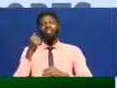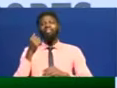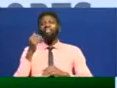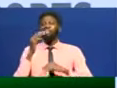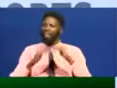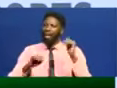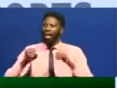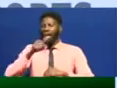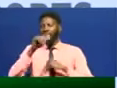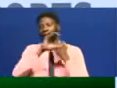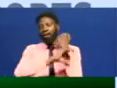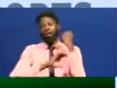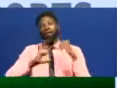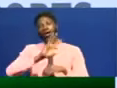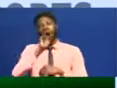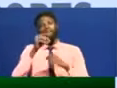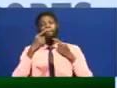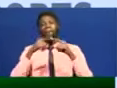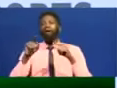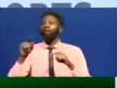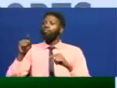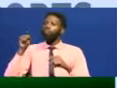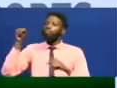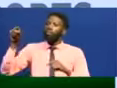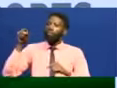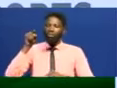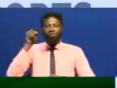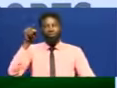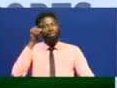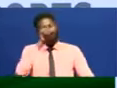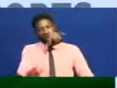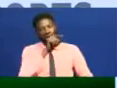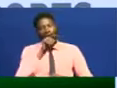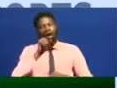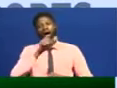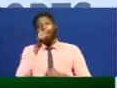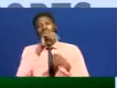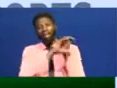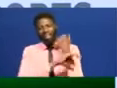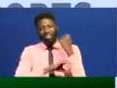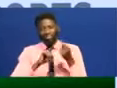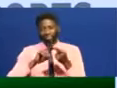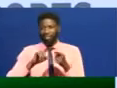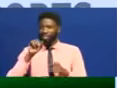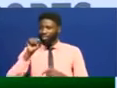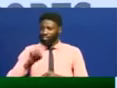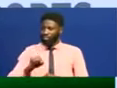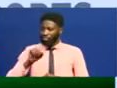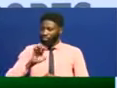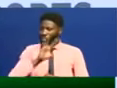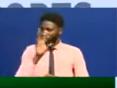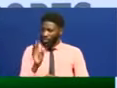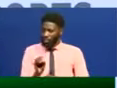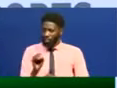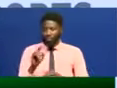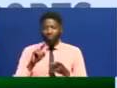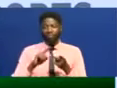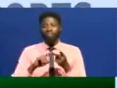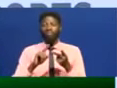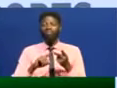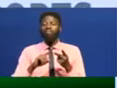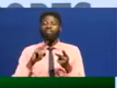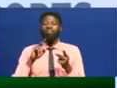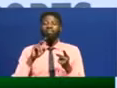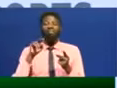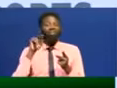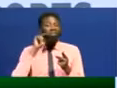would ordinarily pick other destinations. They would go to South Africa, they'd go to Nigeria,